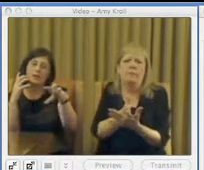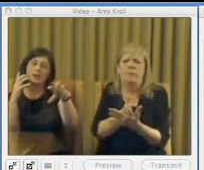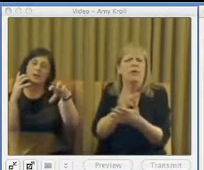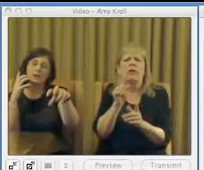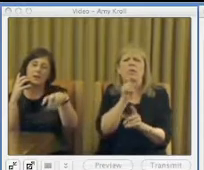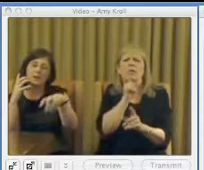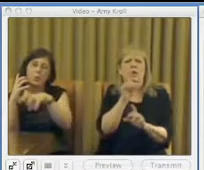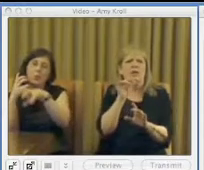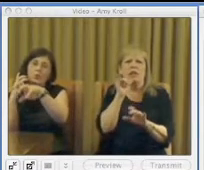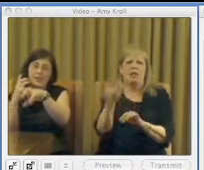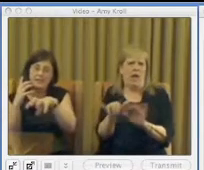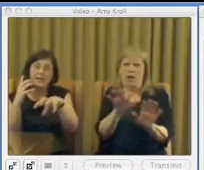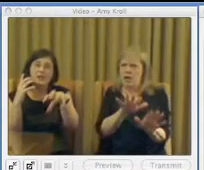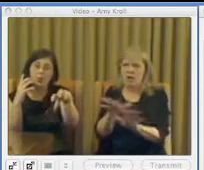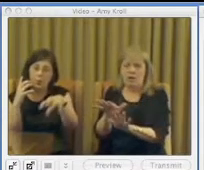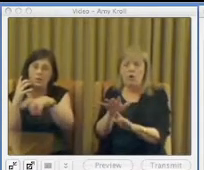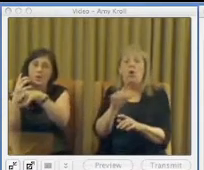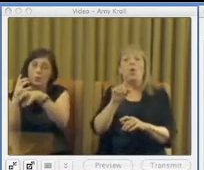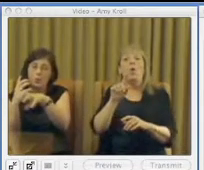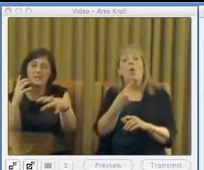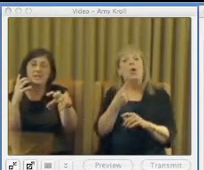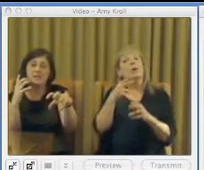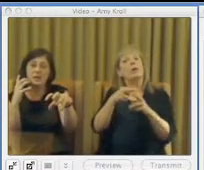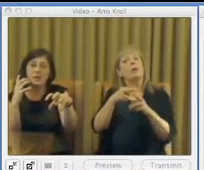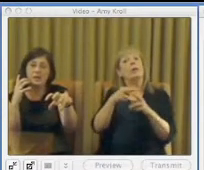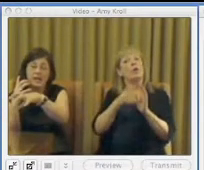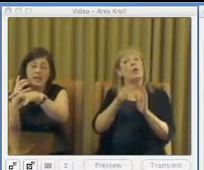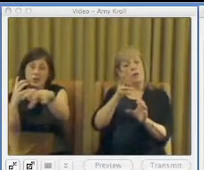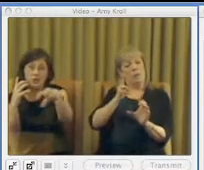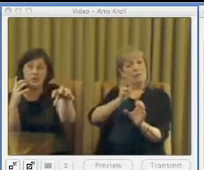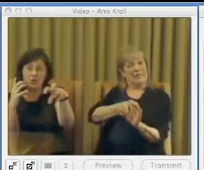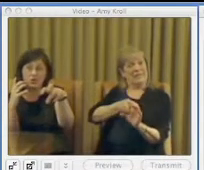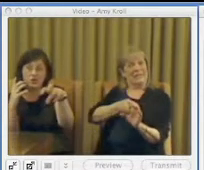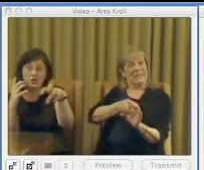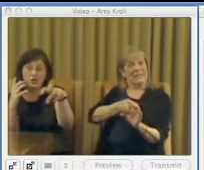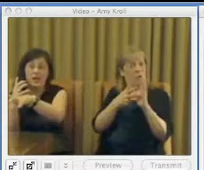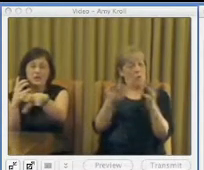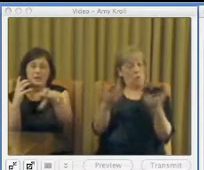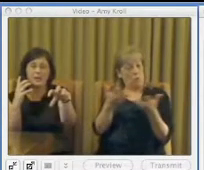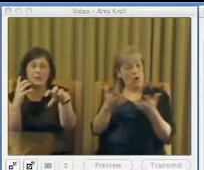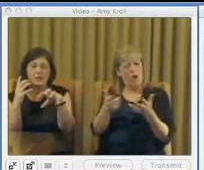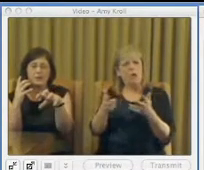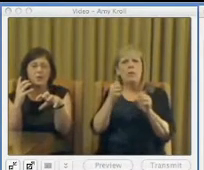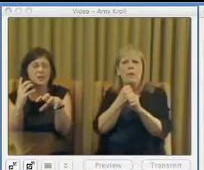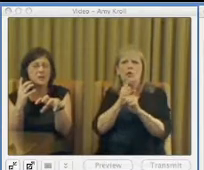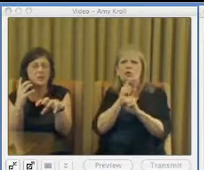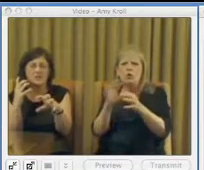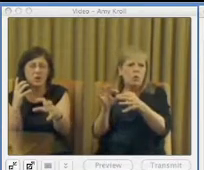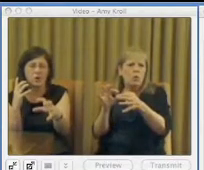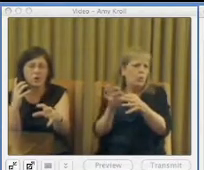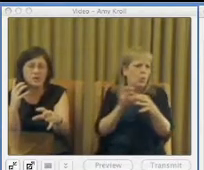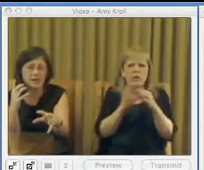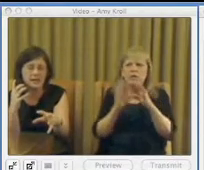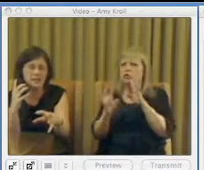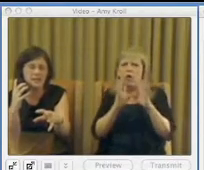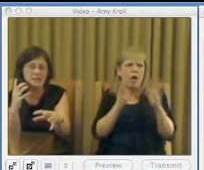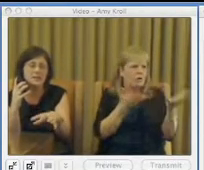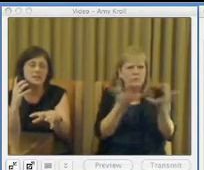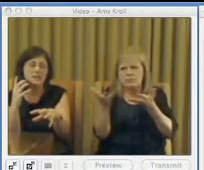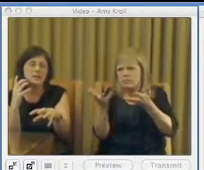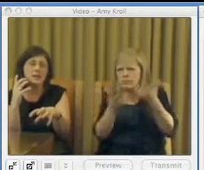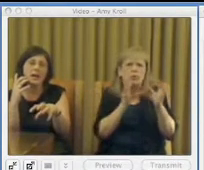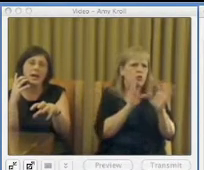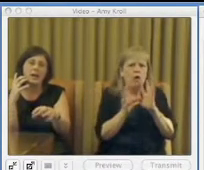in a sense of coordinating that talk, coordinating the communication and making sure that the communication is happening, but not in terms